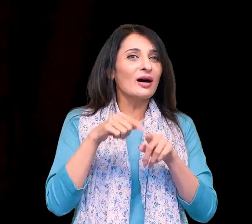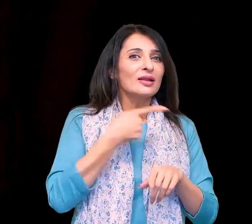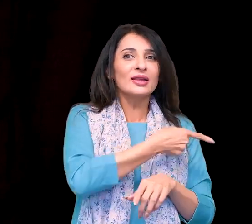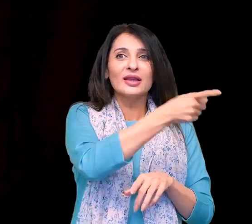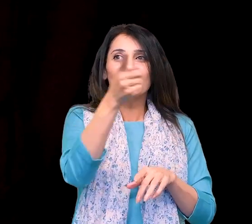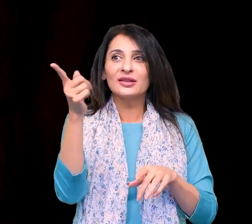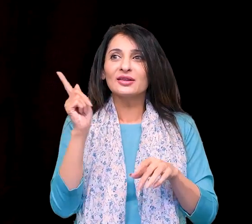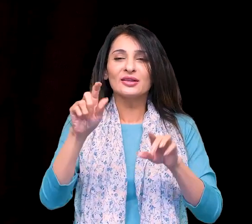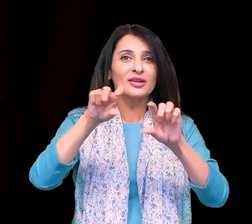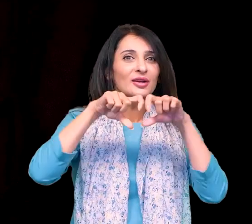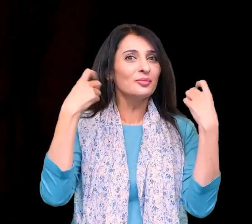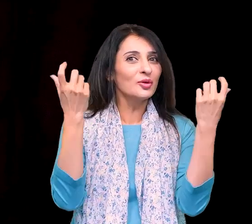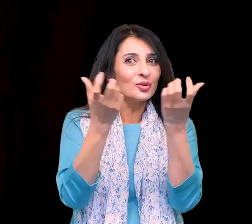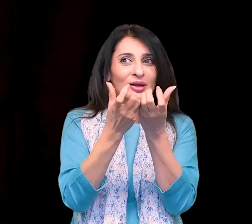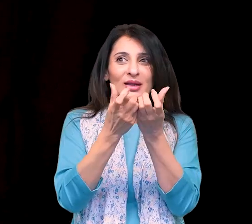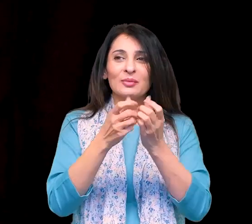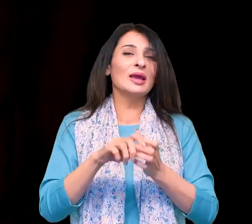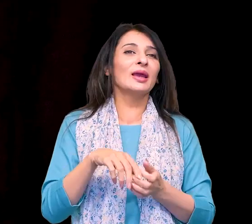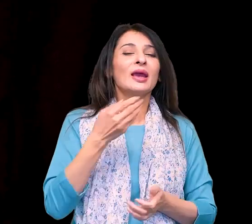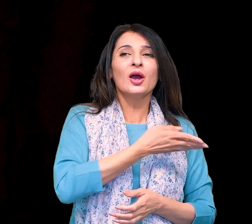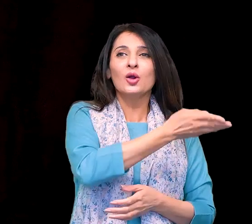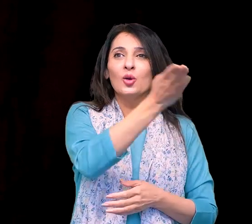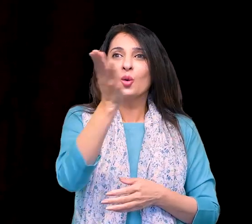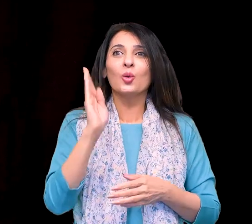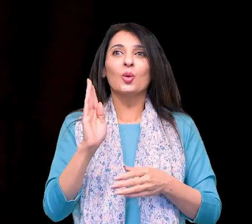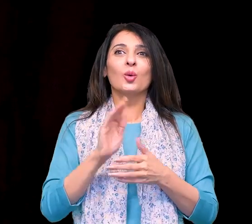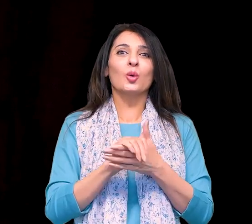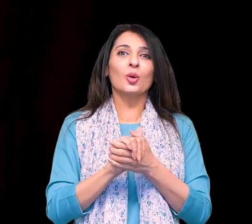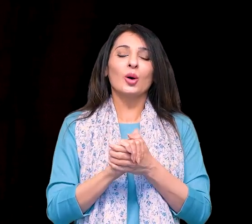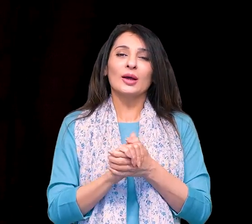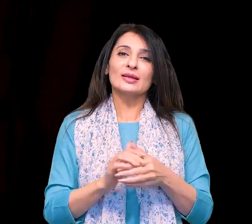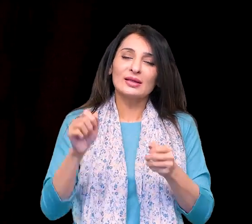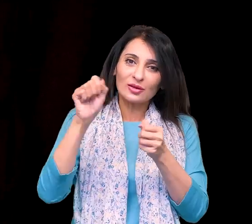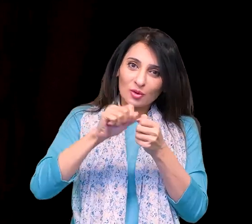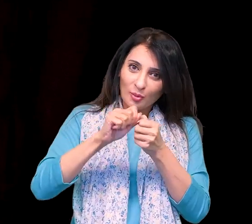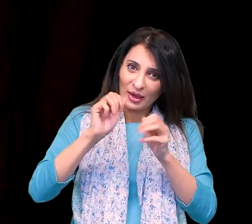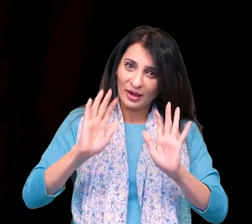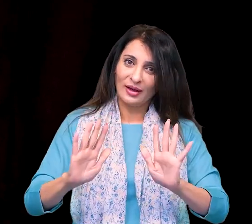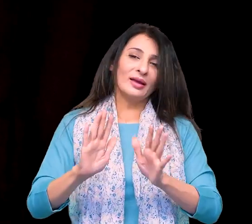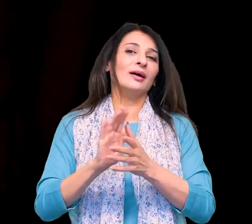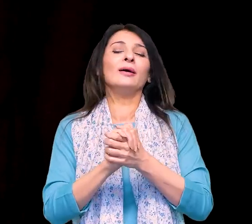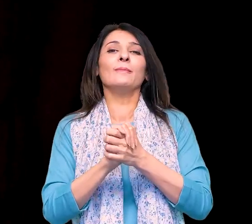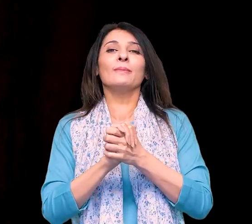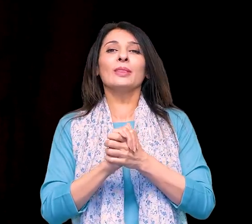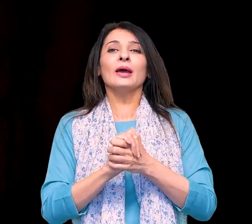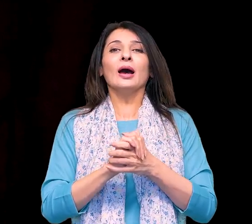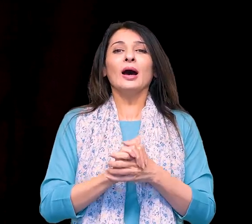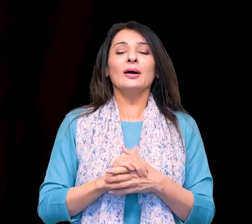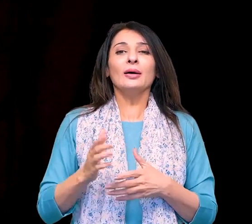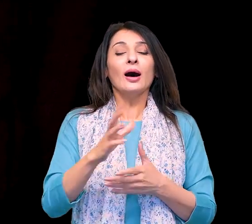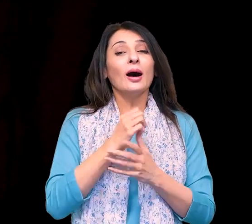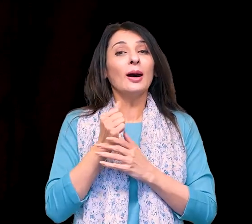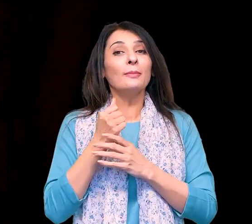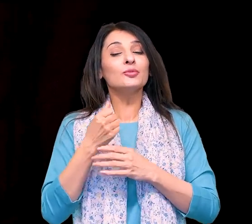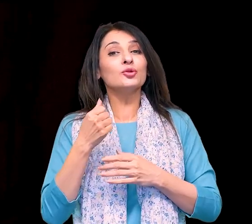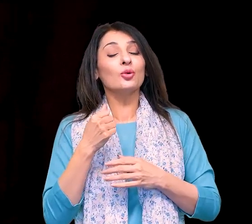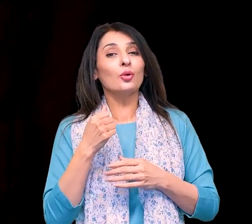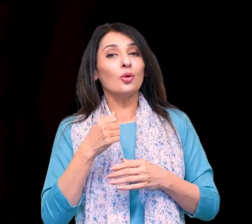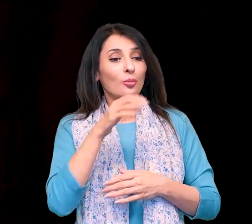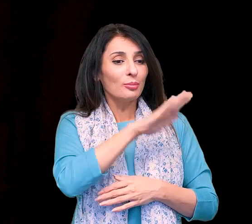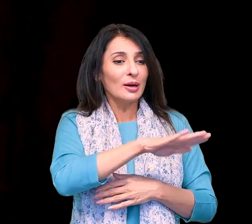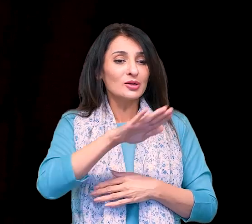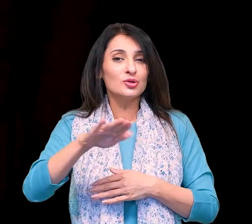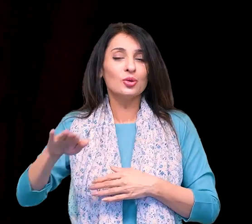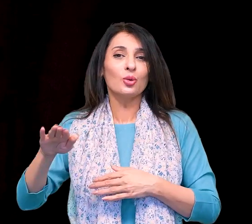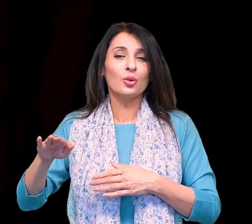about. Because we tend to parent through fear. Like if you've ever noticed, the way we talk to our children is, if you don't work hard,